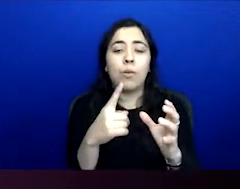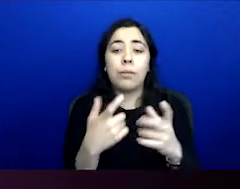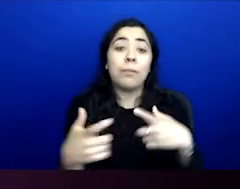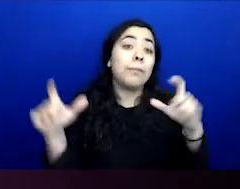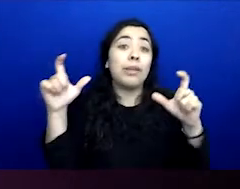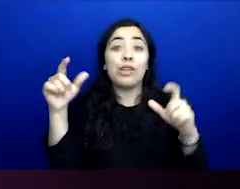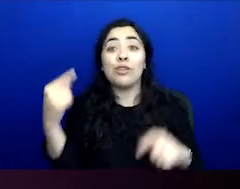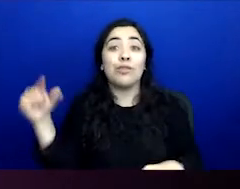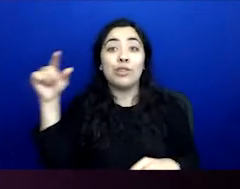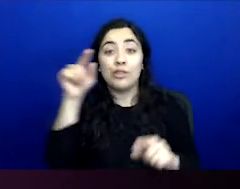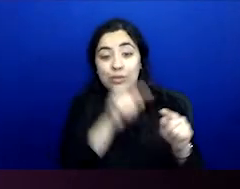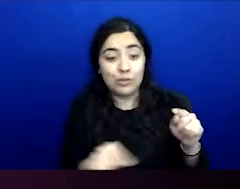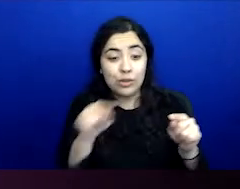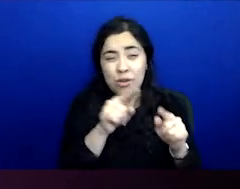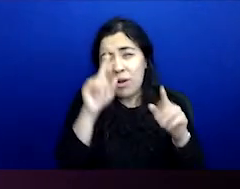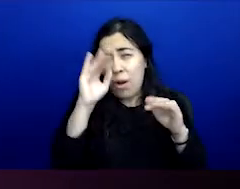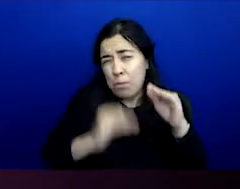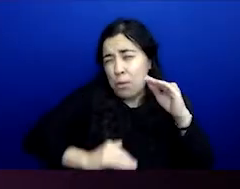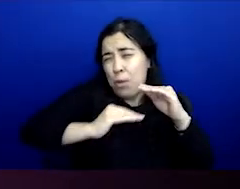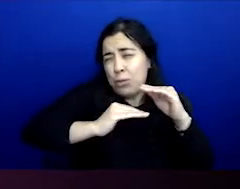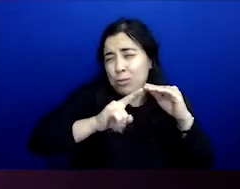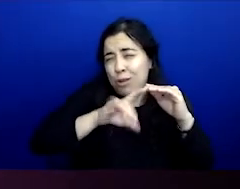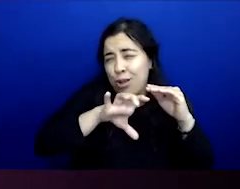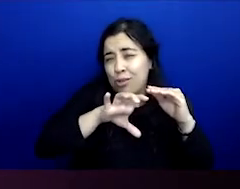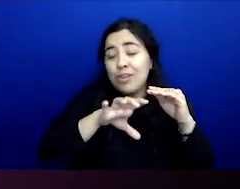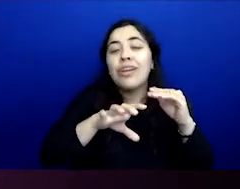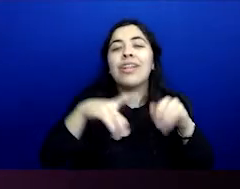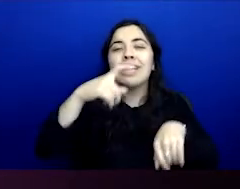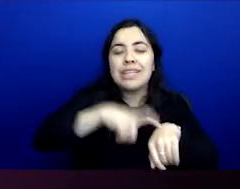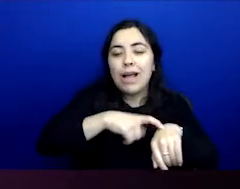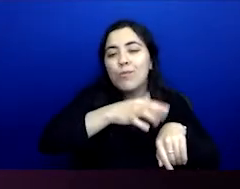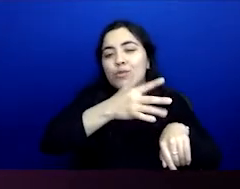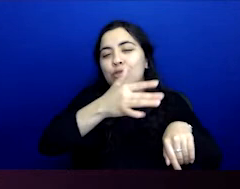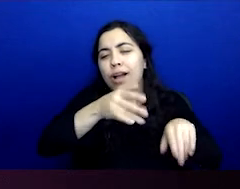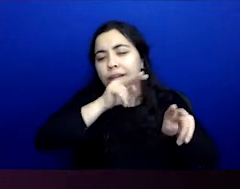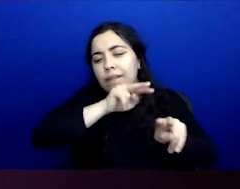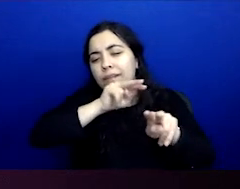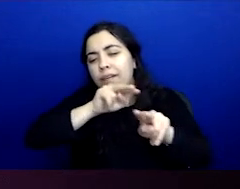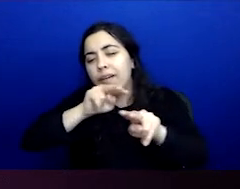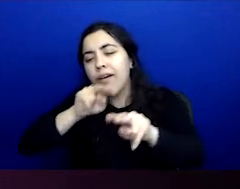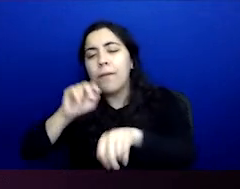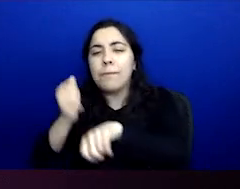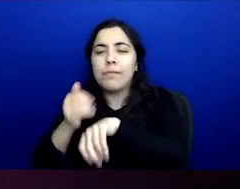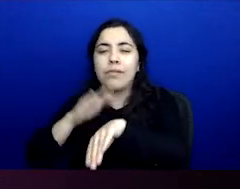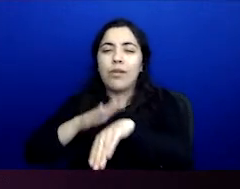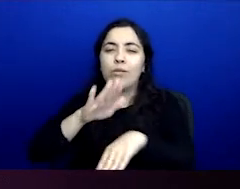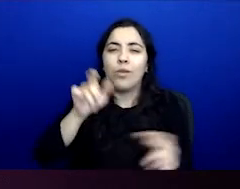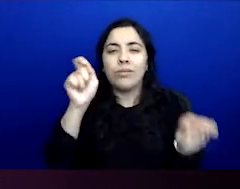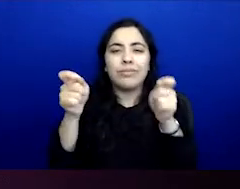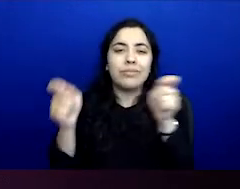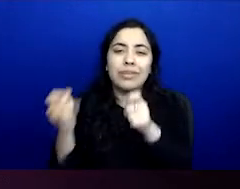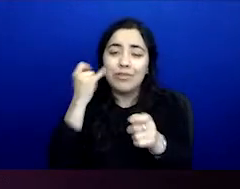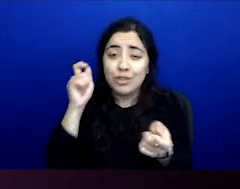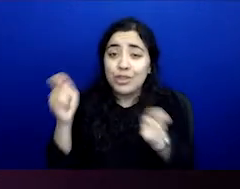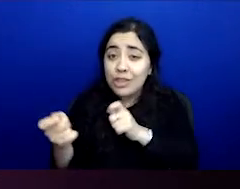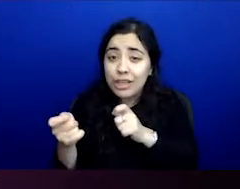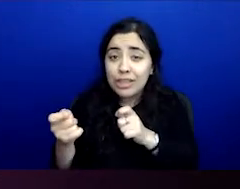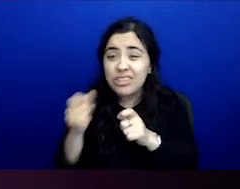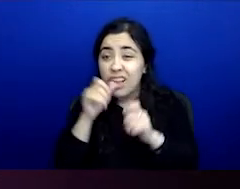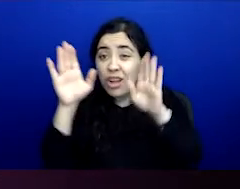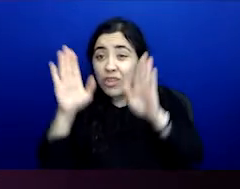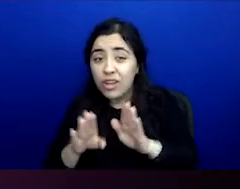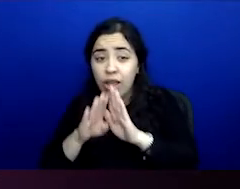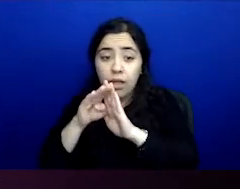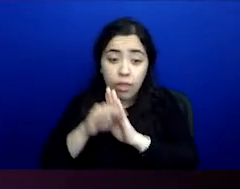closer to 100. And then you can kind of track it over time based on some deployments that you've made. So if you've, you know, made a change that isn't great, you